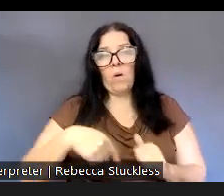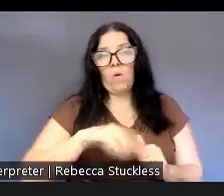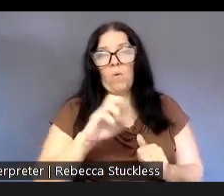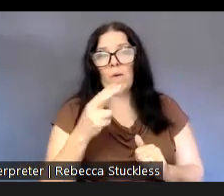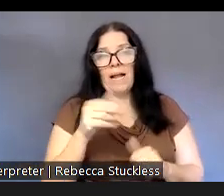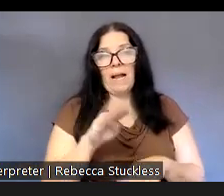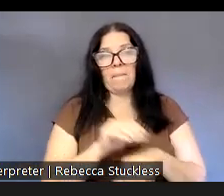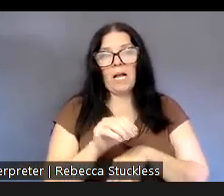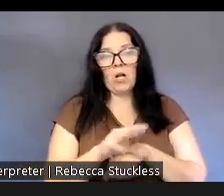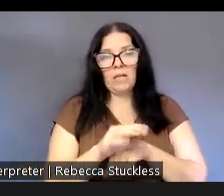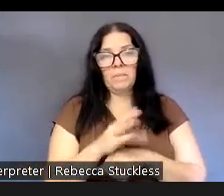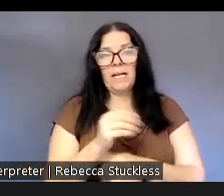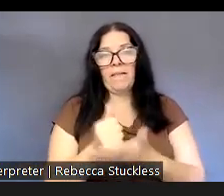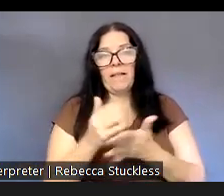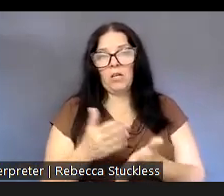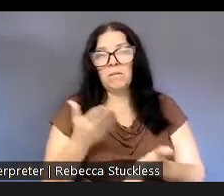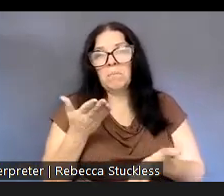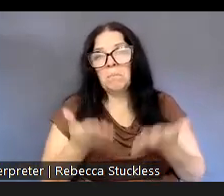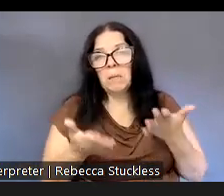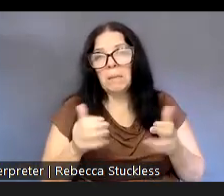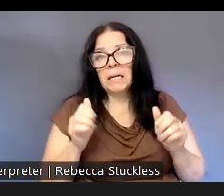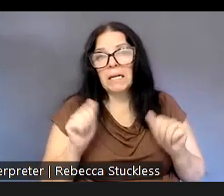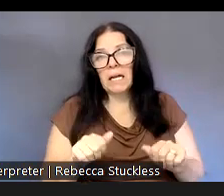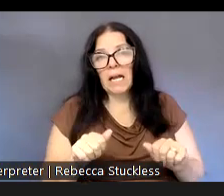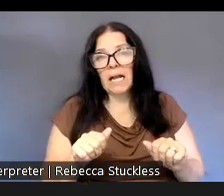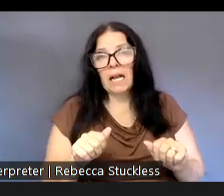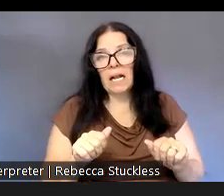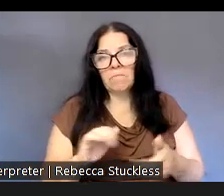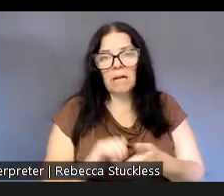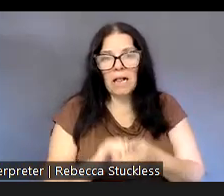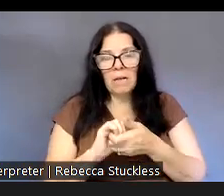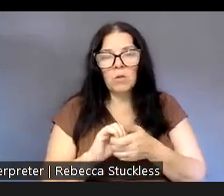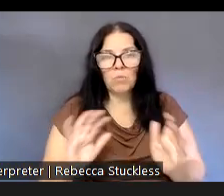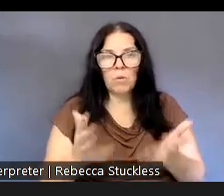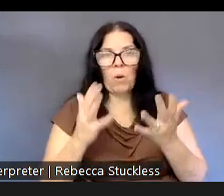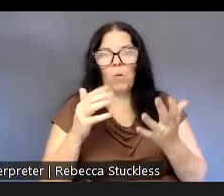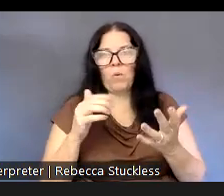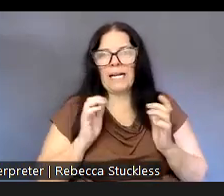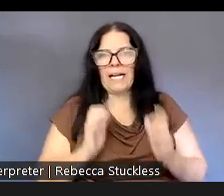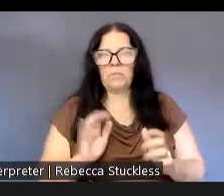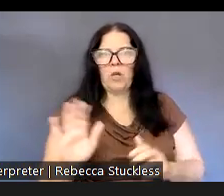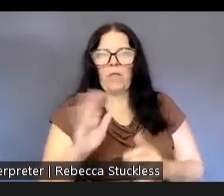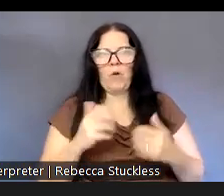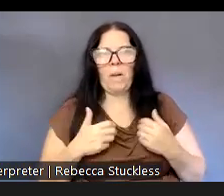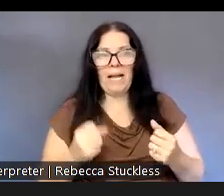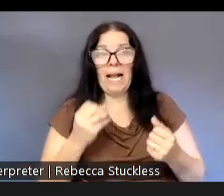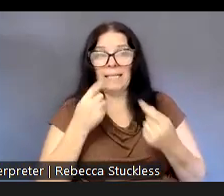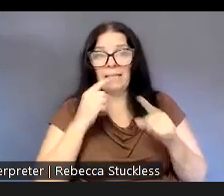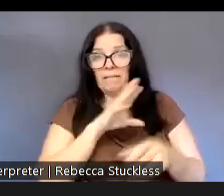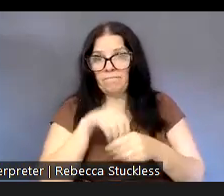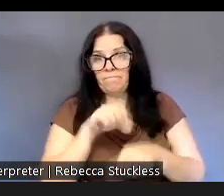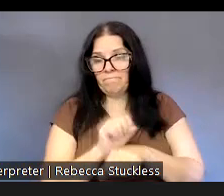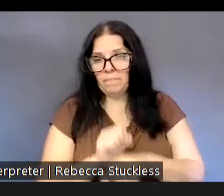rehab counselors and therapists might even be able to collaborate to promote our customers' well-being and success in